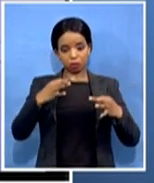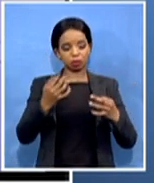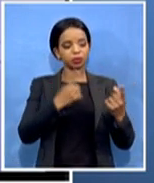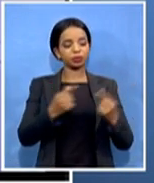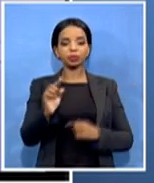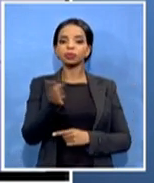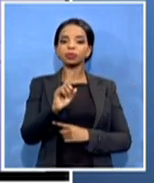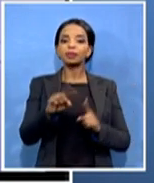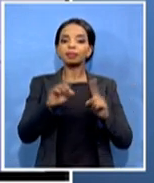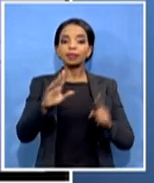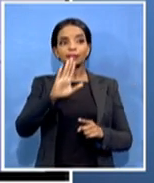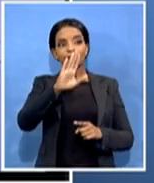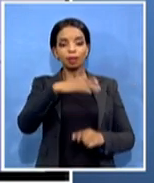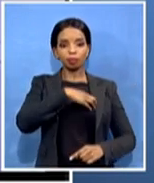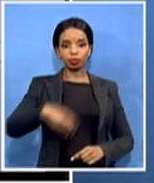gather all